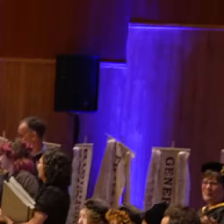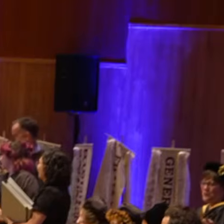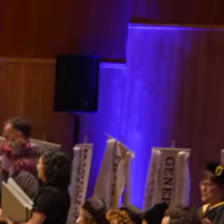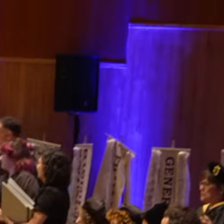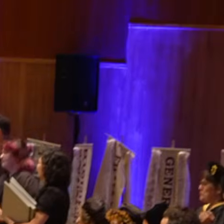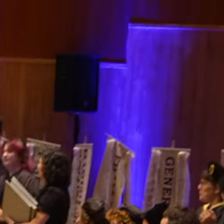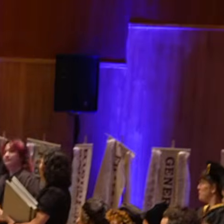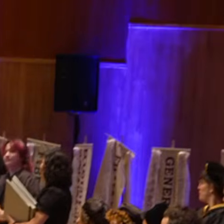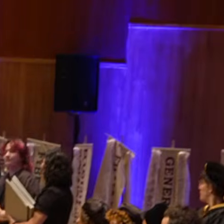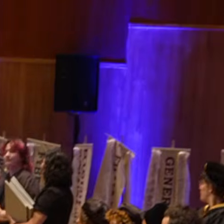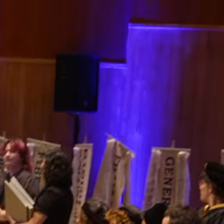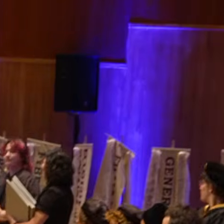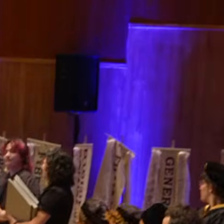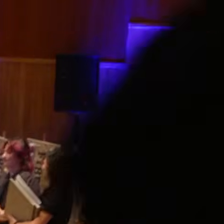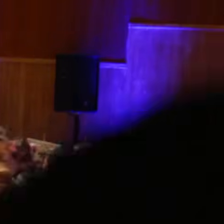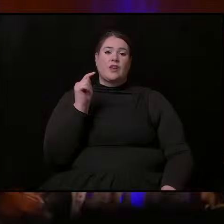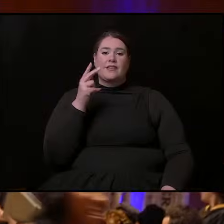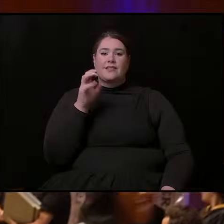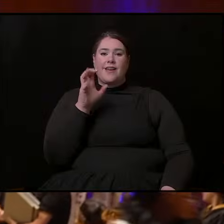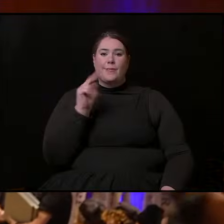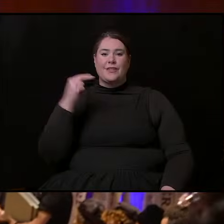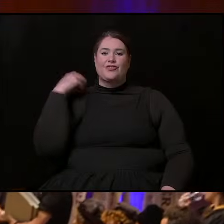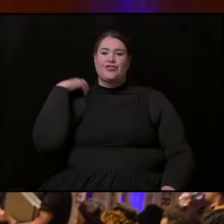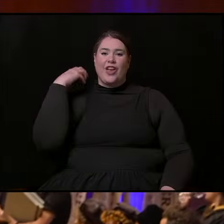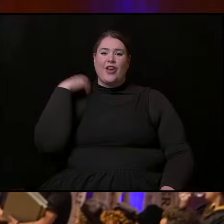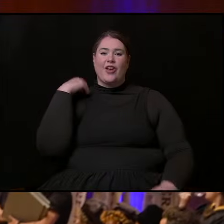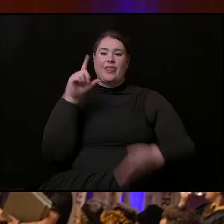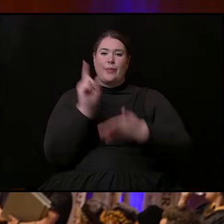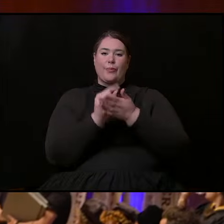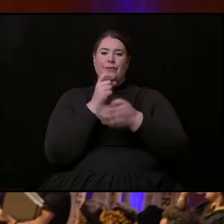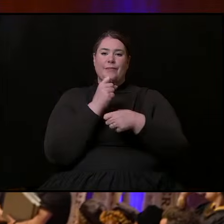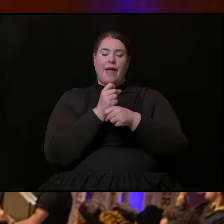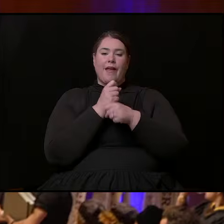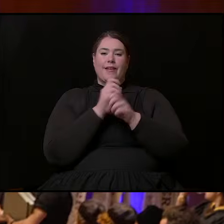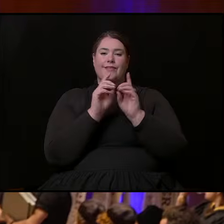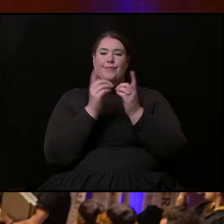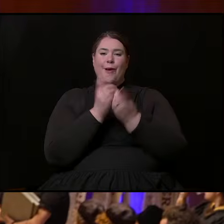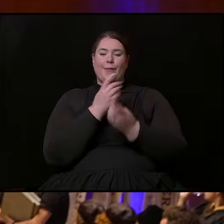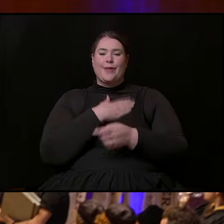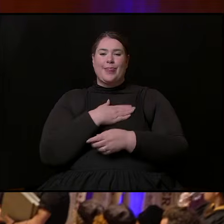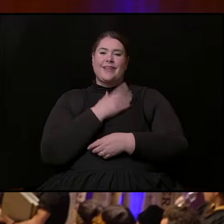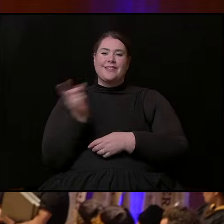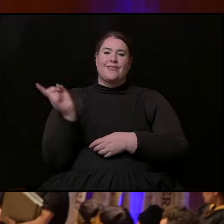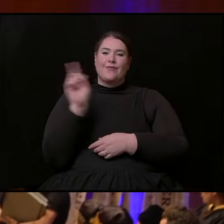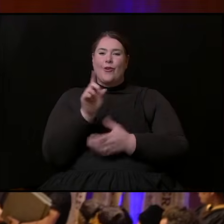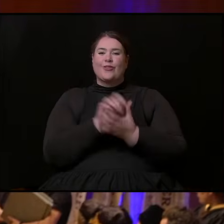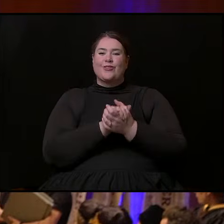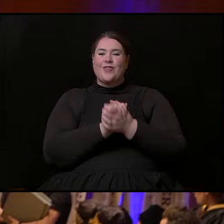Will Jonathan Thomas, Chair of the Printmaking Department, please come forward to congratulate your candidates?